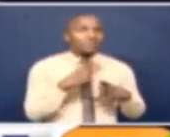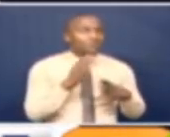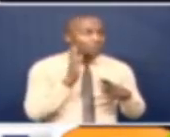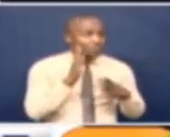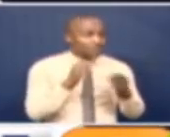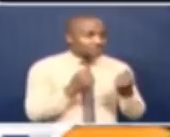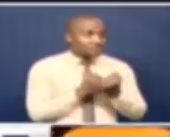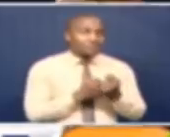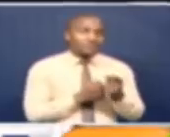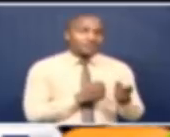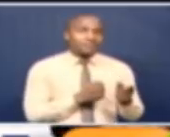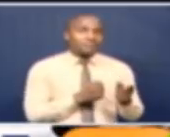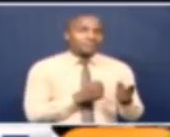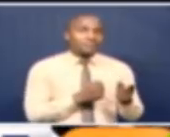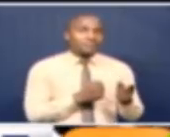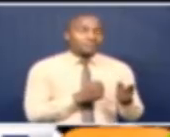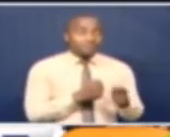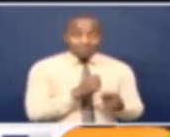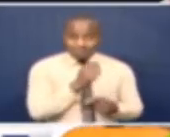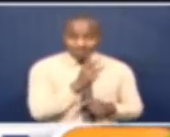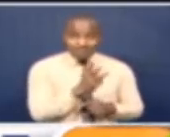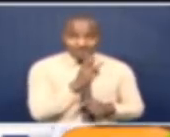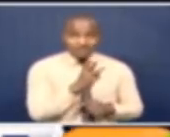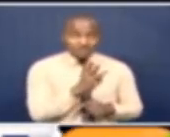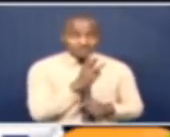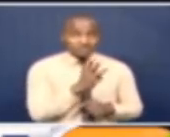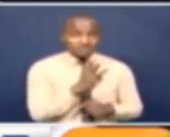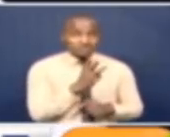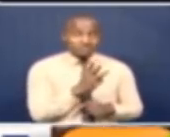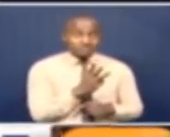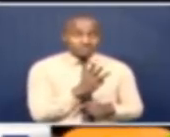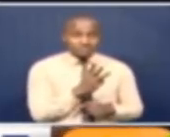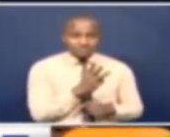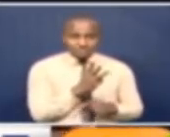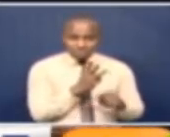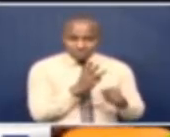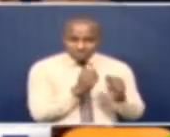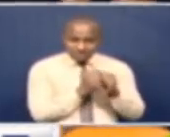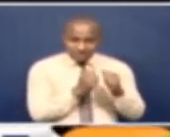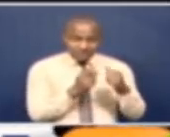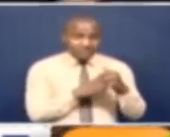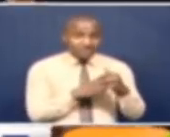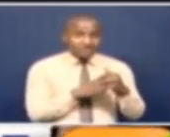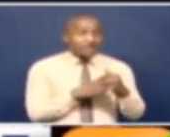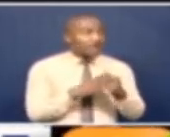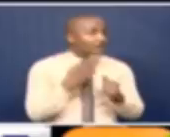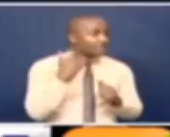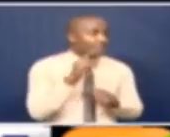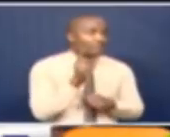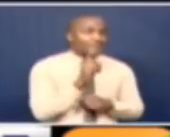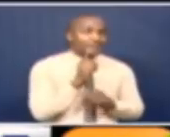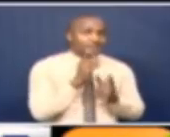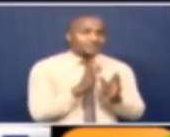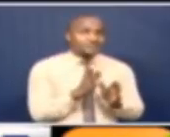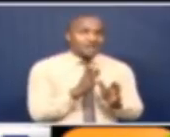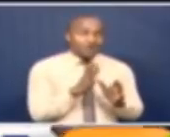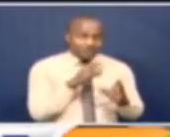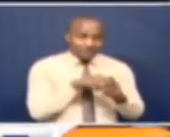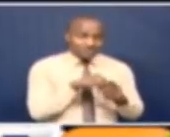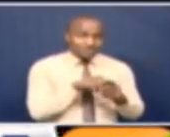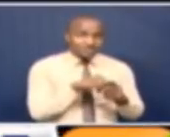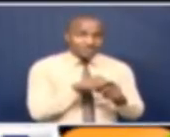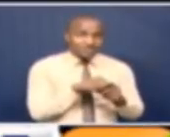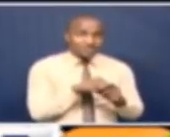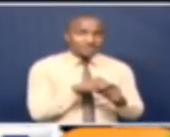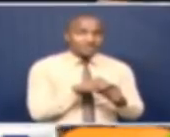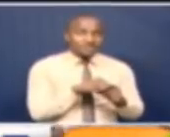them. Back in March, March 17th, the former Minister of Interior, the late